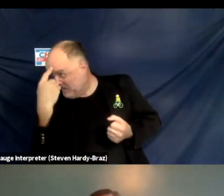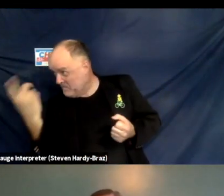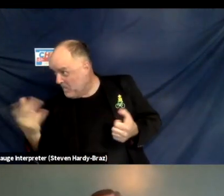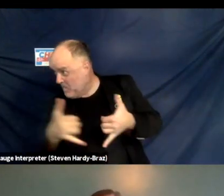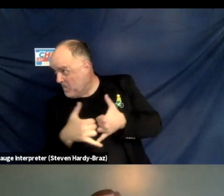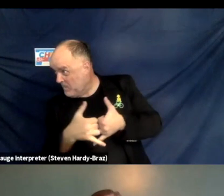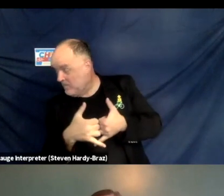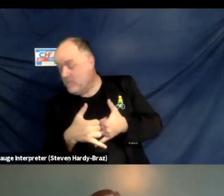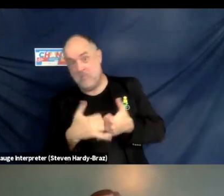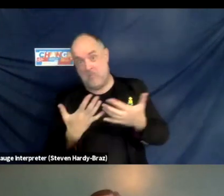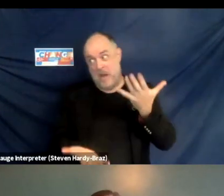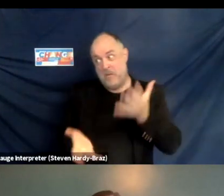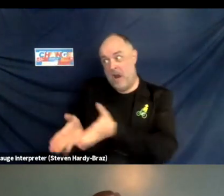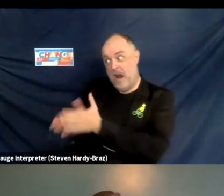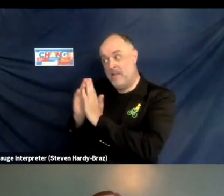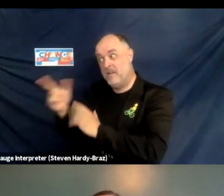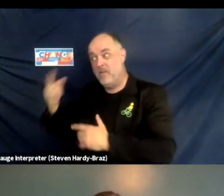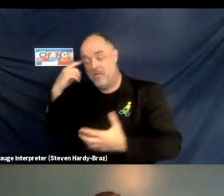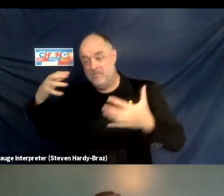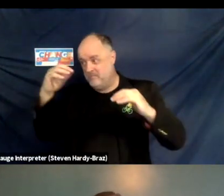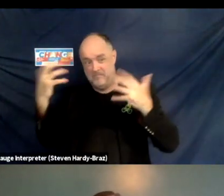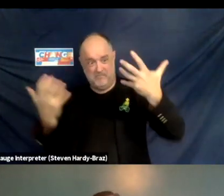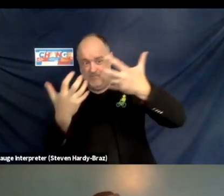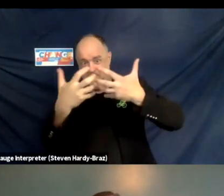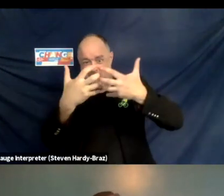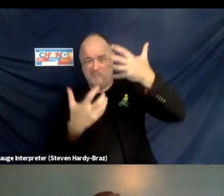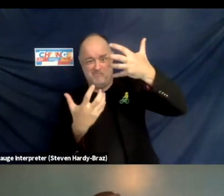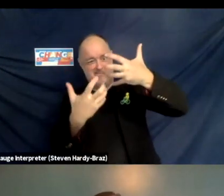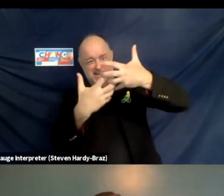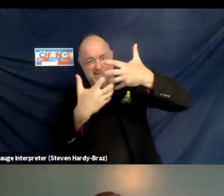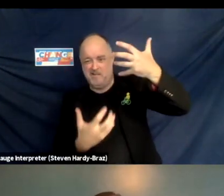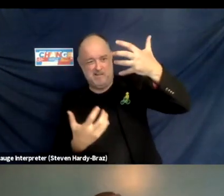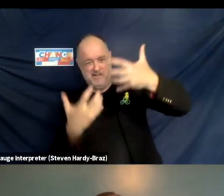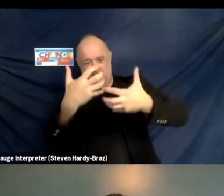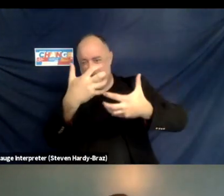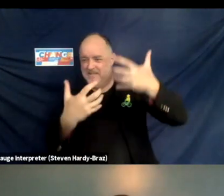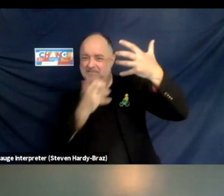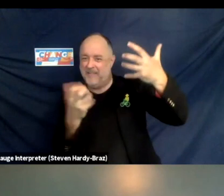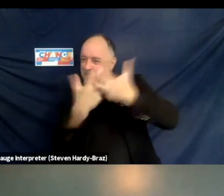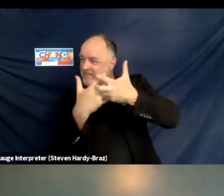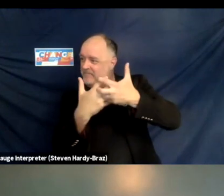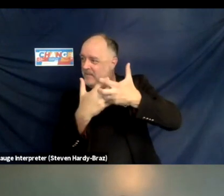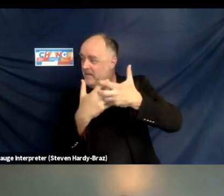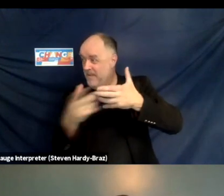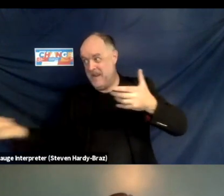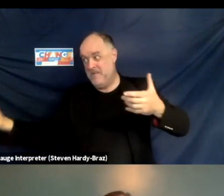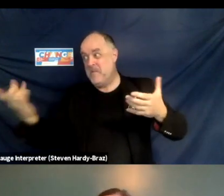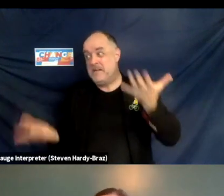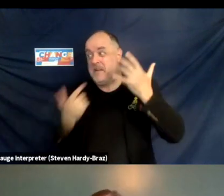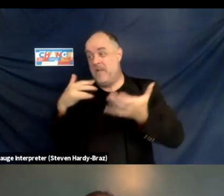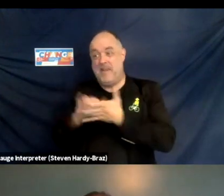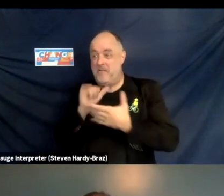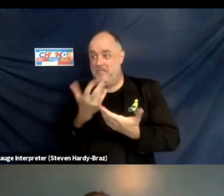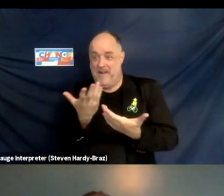you'll find that there's misalignment. They would say they lack access to the safe, equitable